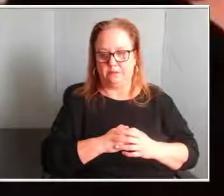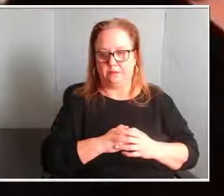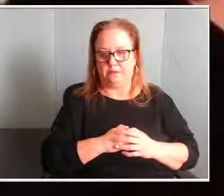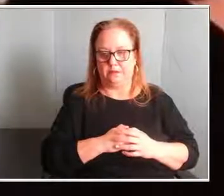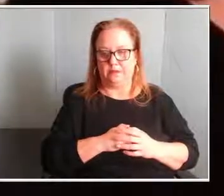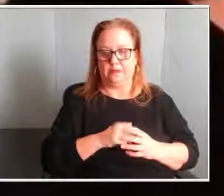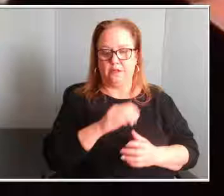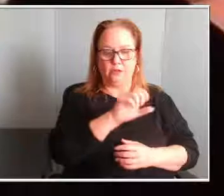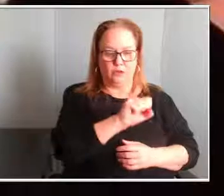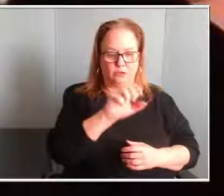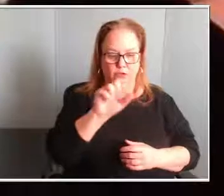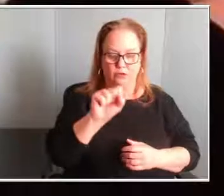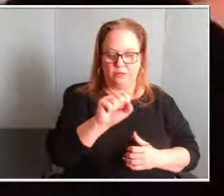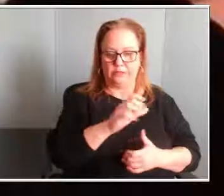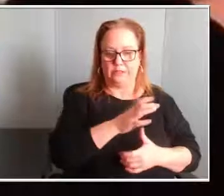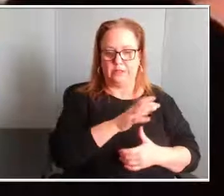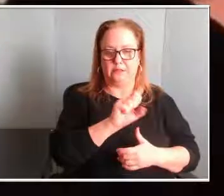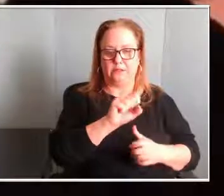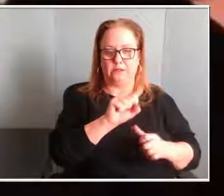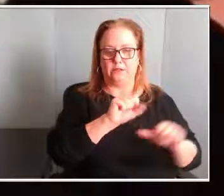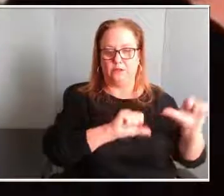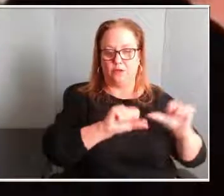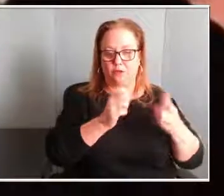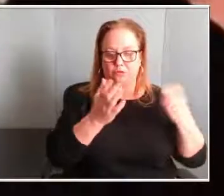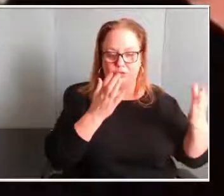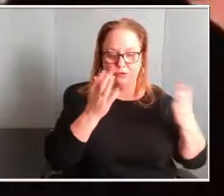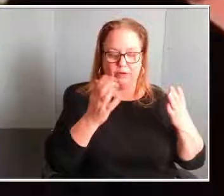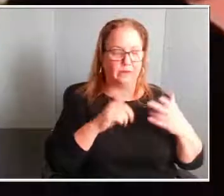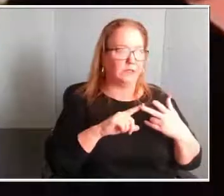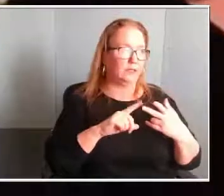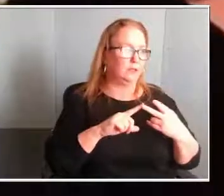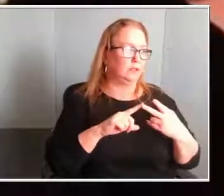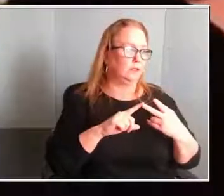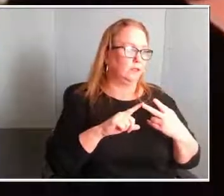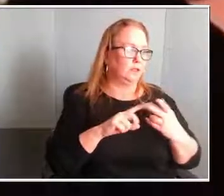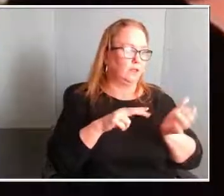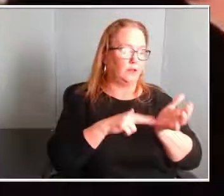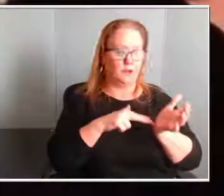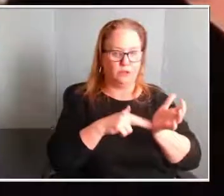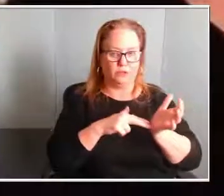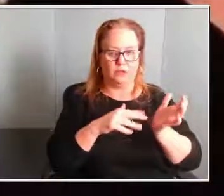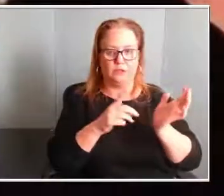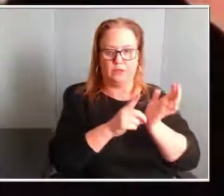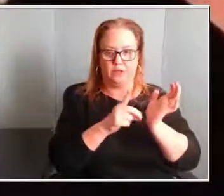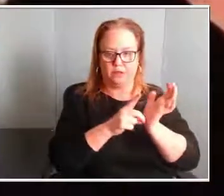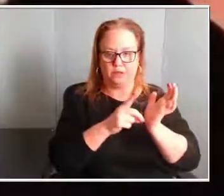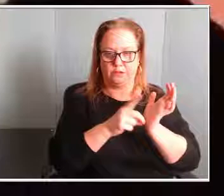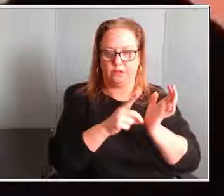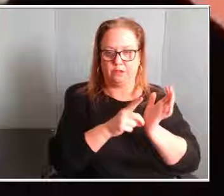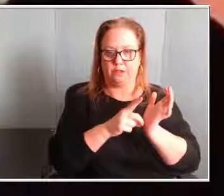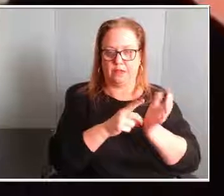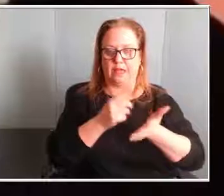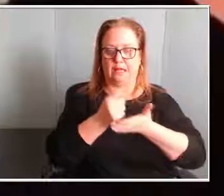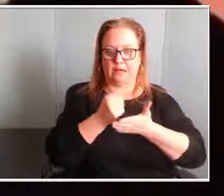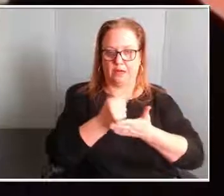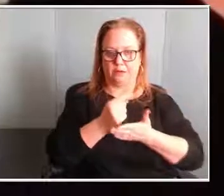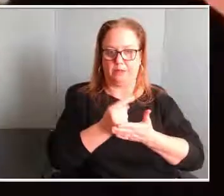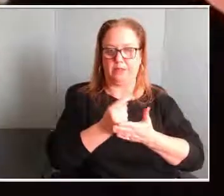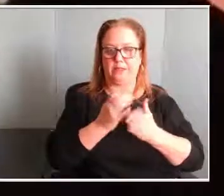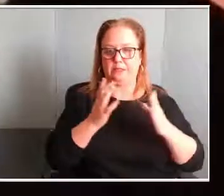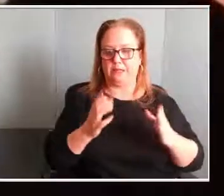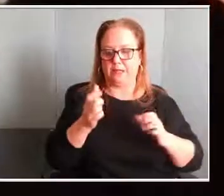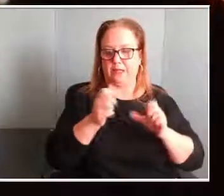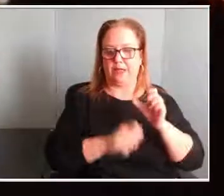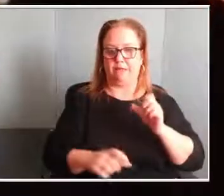social services to the nurses, doctors, therapists, everybody